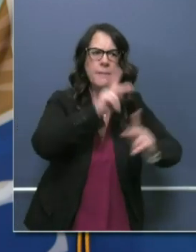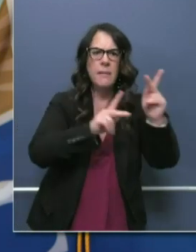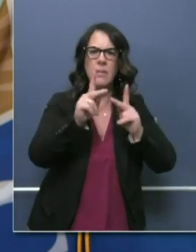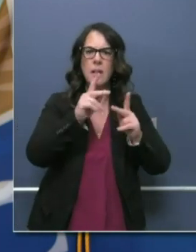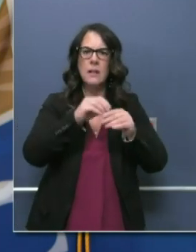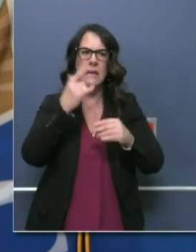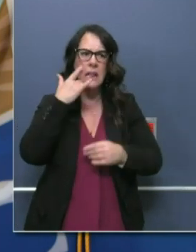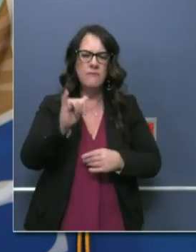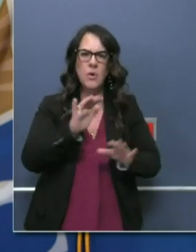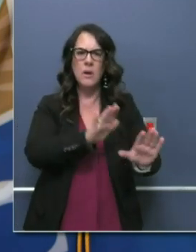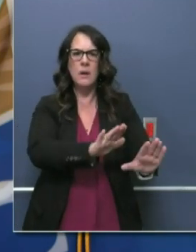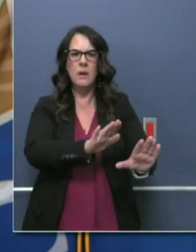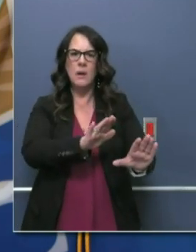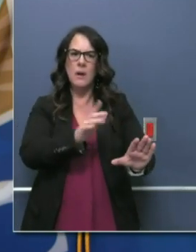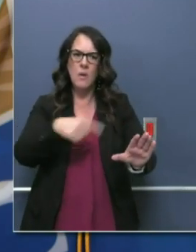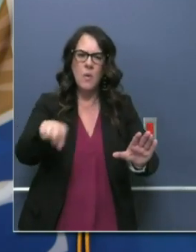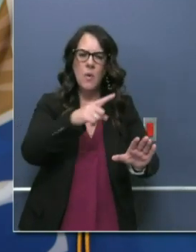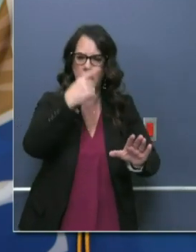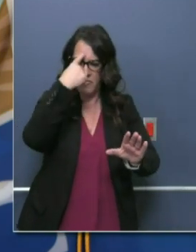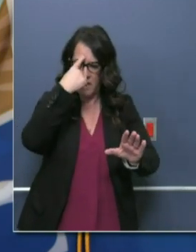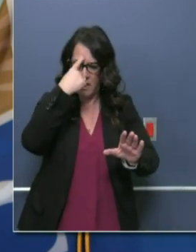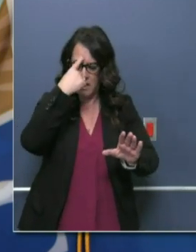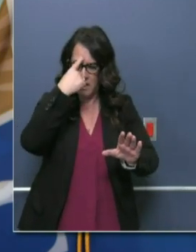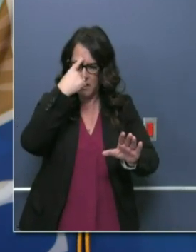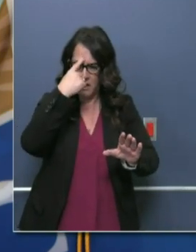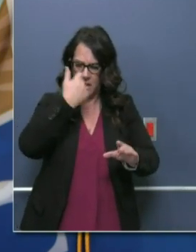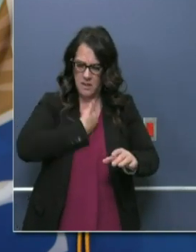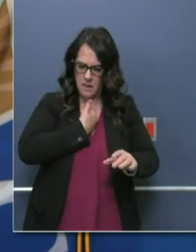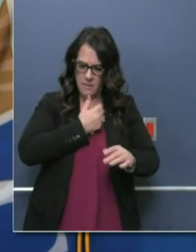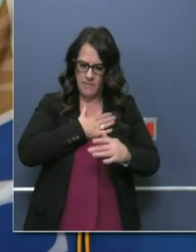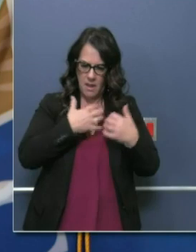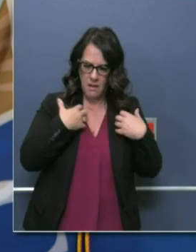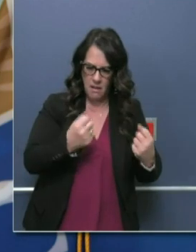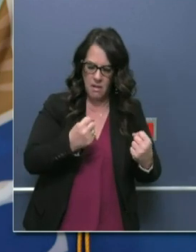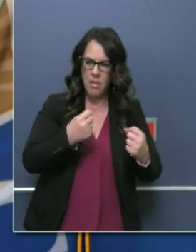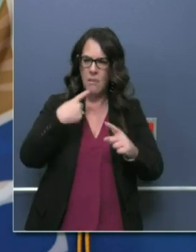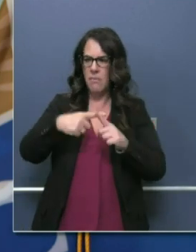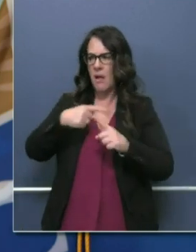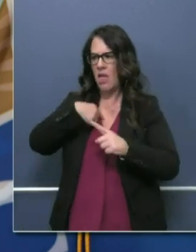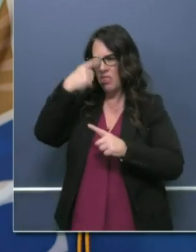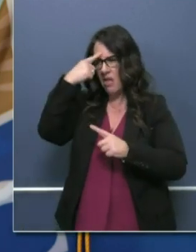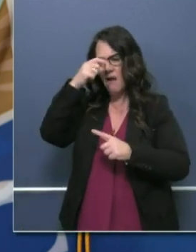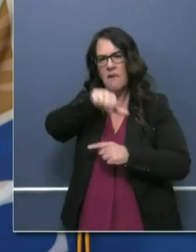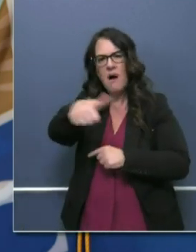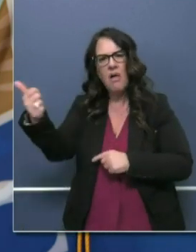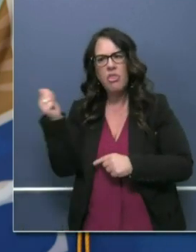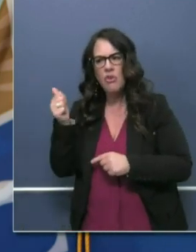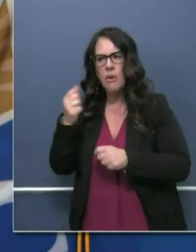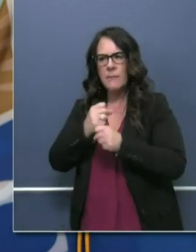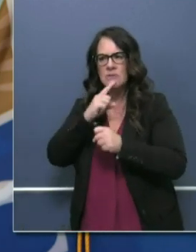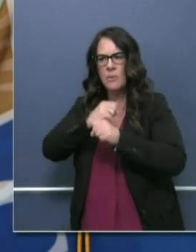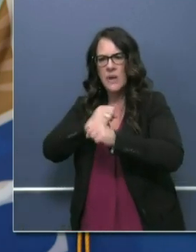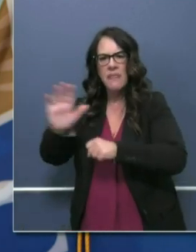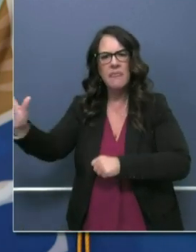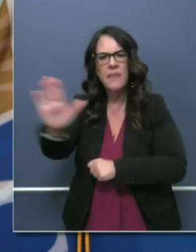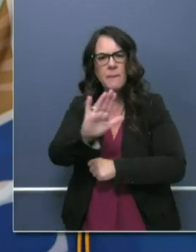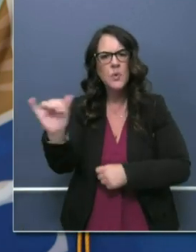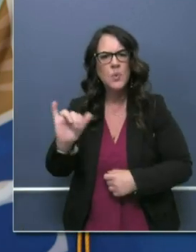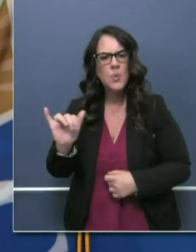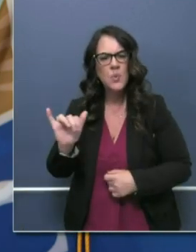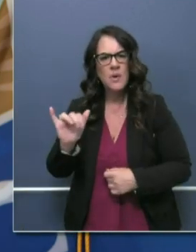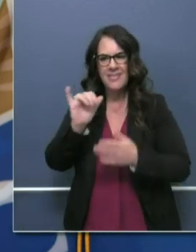being thoughtful not only about their own health, but community health and the physical distancing that allowed that curve